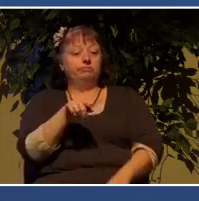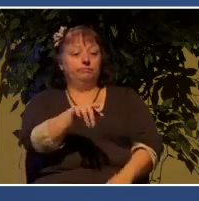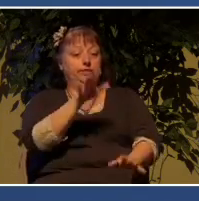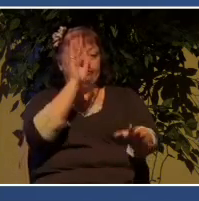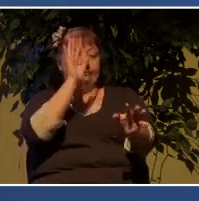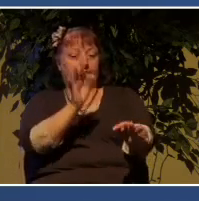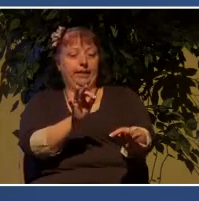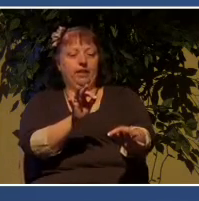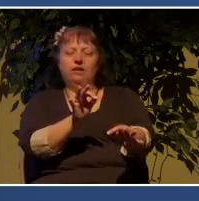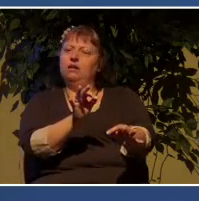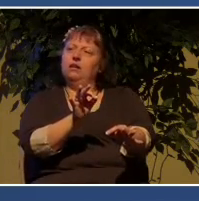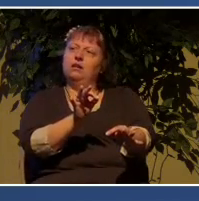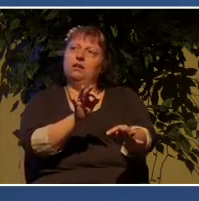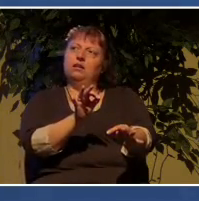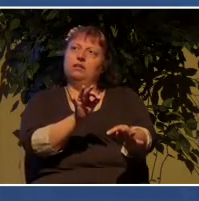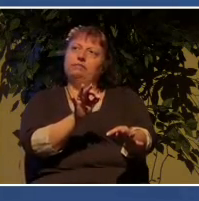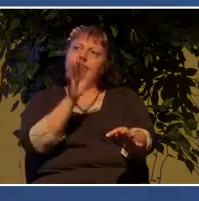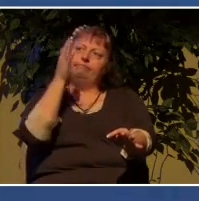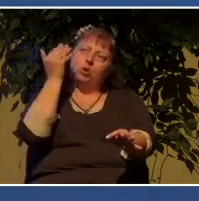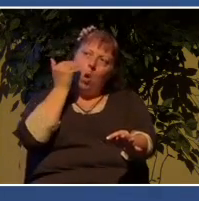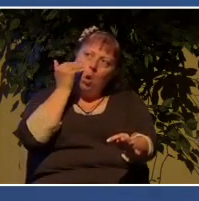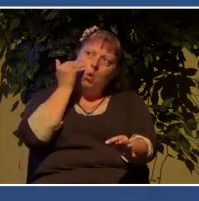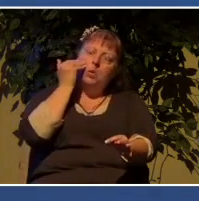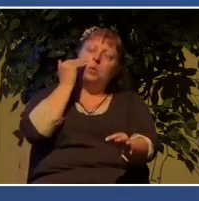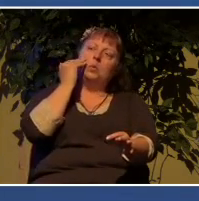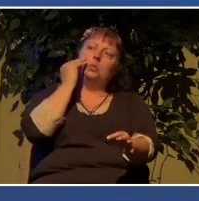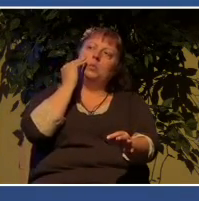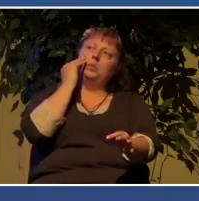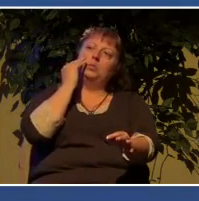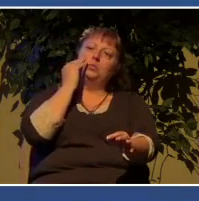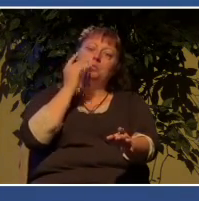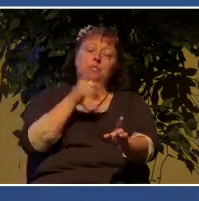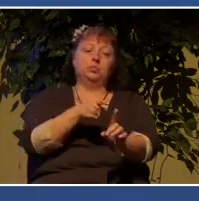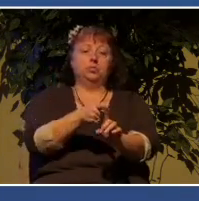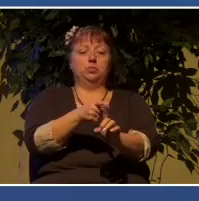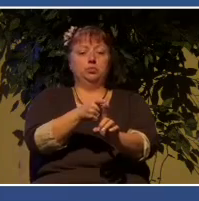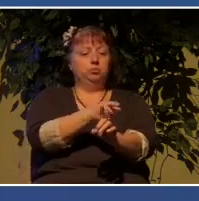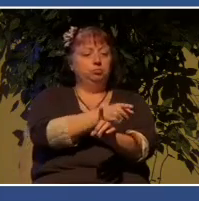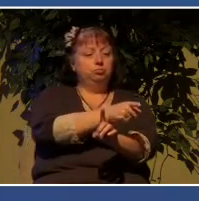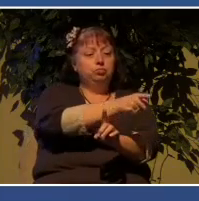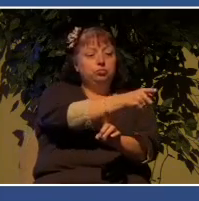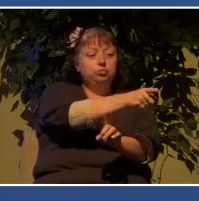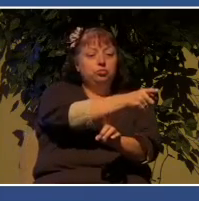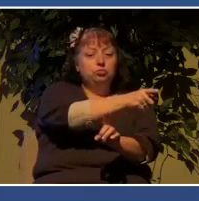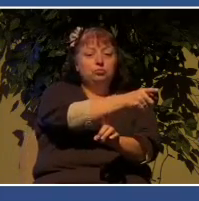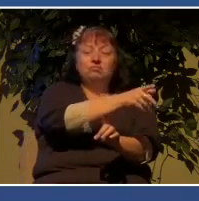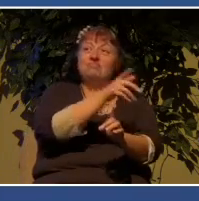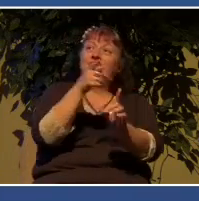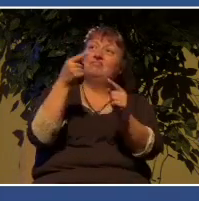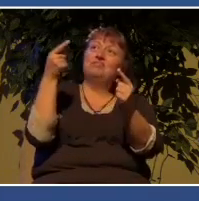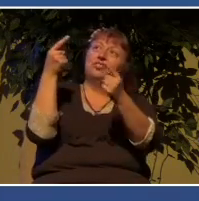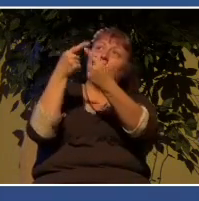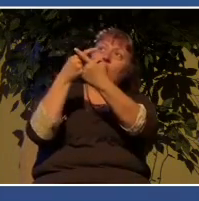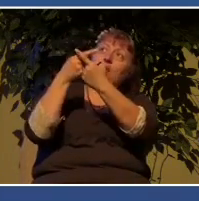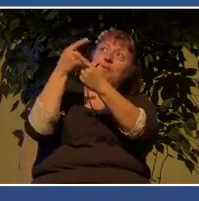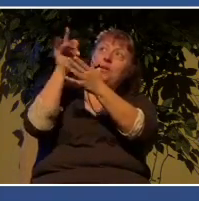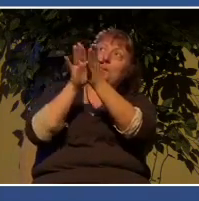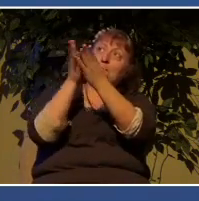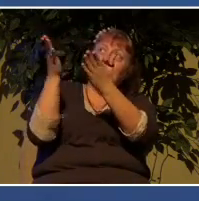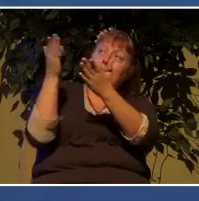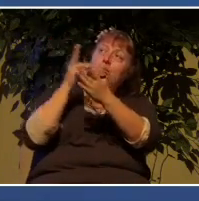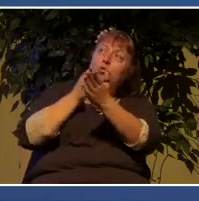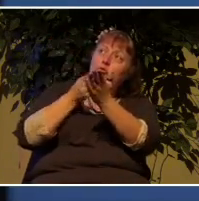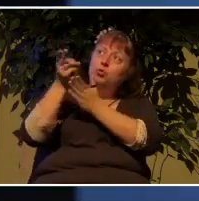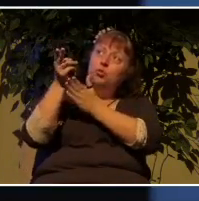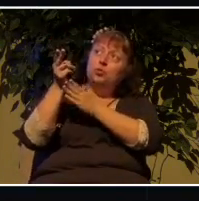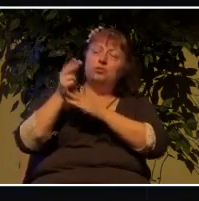decision knowingly and deliberately to walk in a particular direction that is contrary to biblical truth, whether that's your kid or